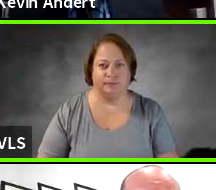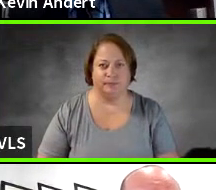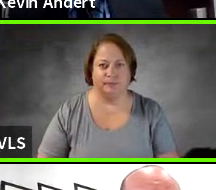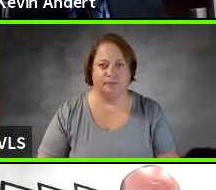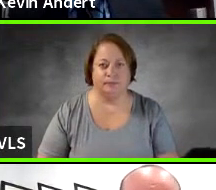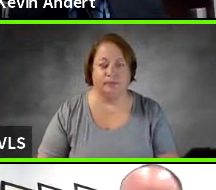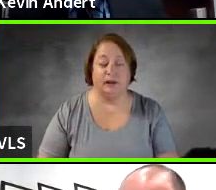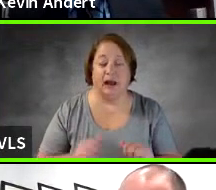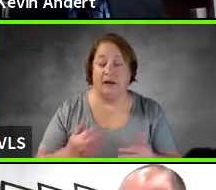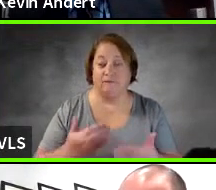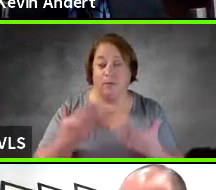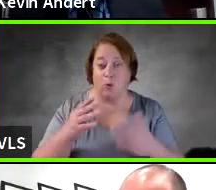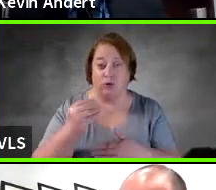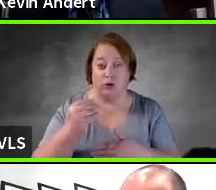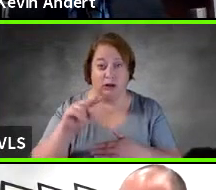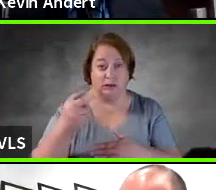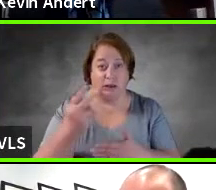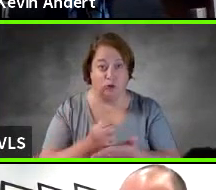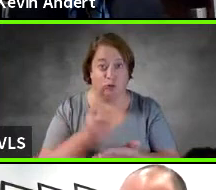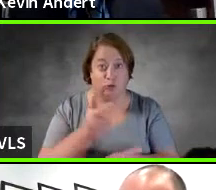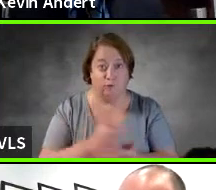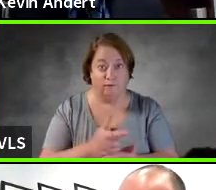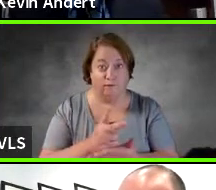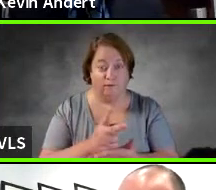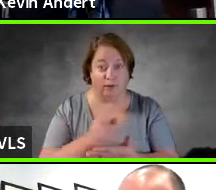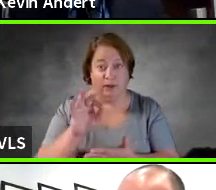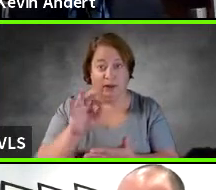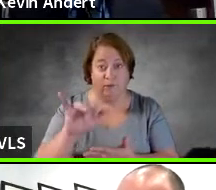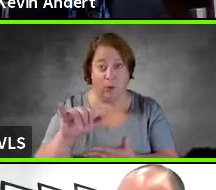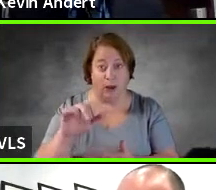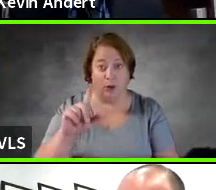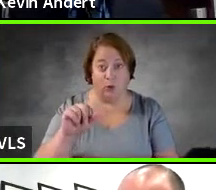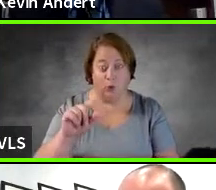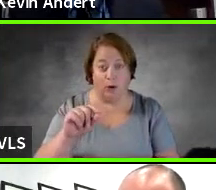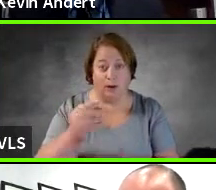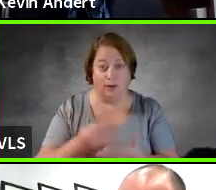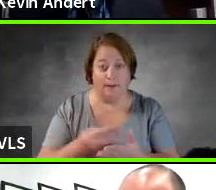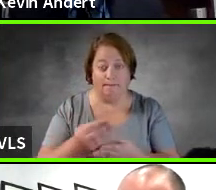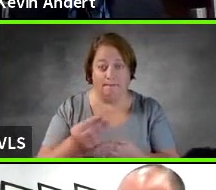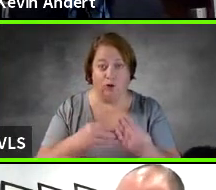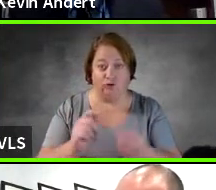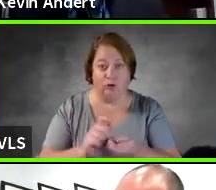May I have a motion and a second to approve the FY20 budget adjustment?